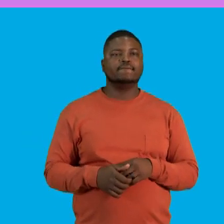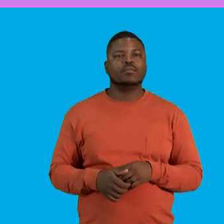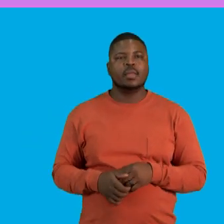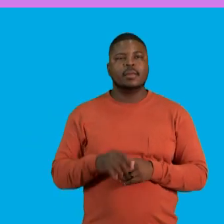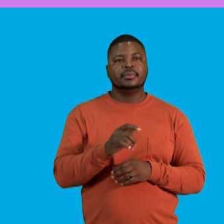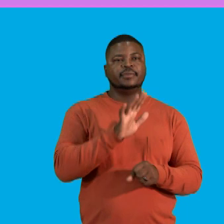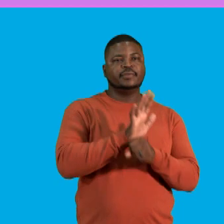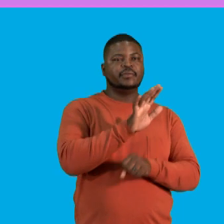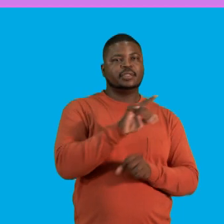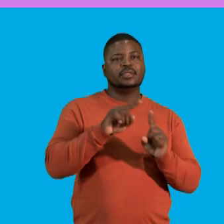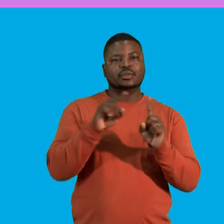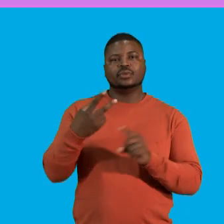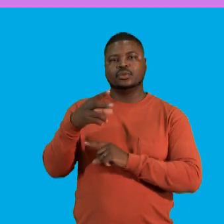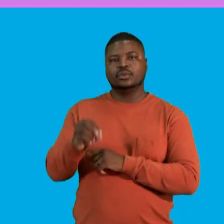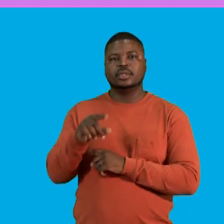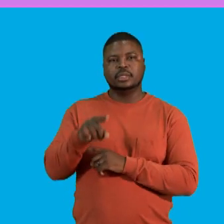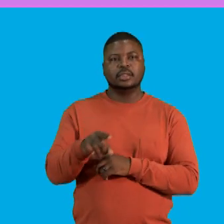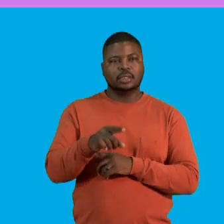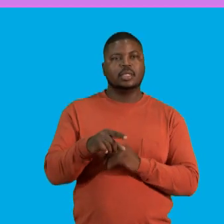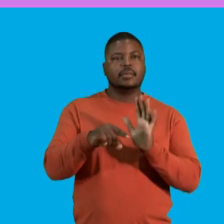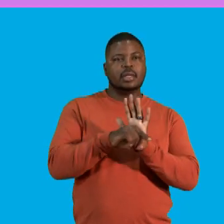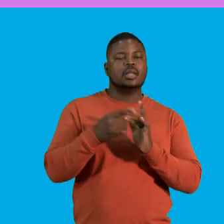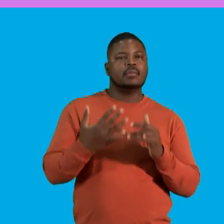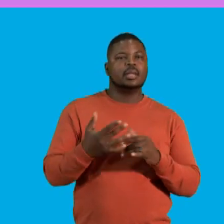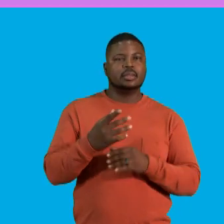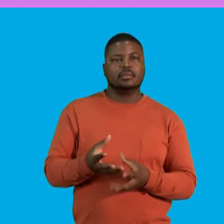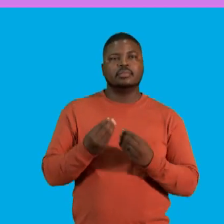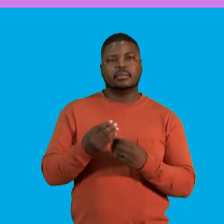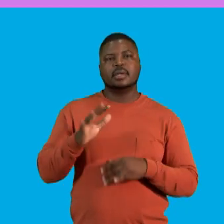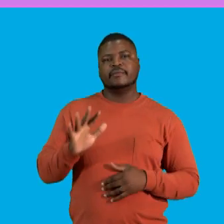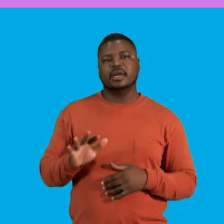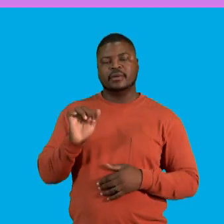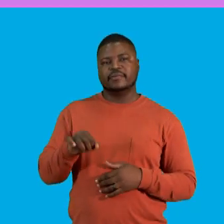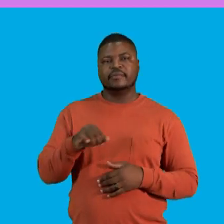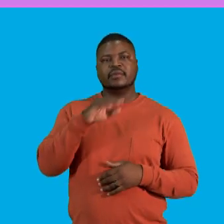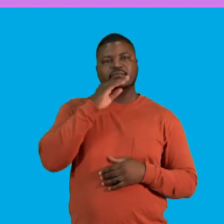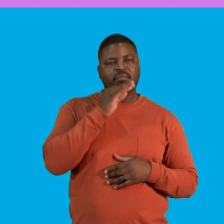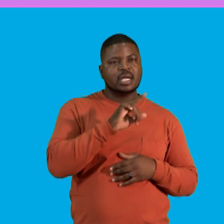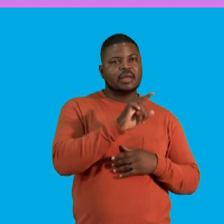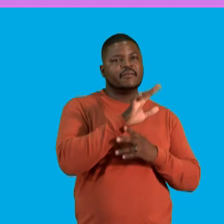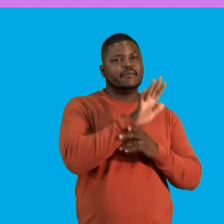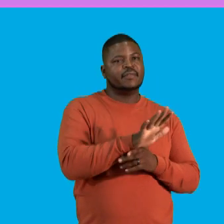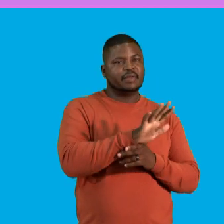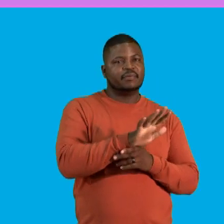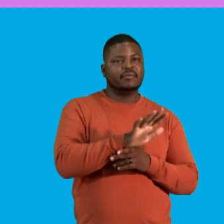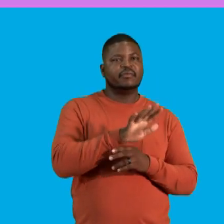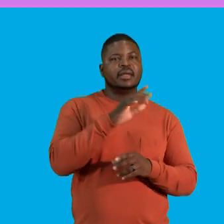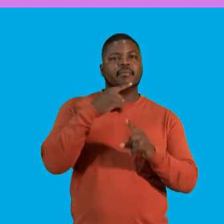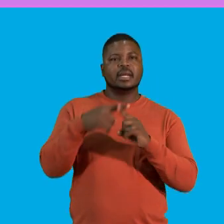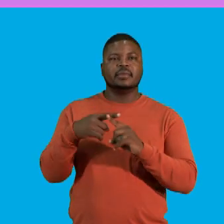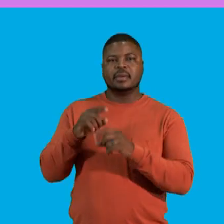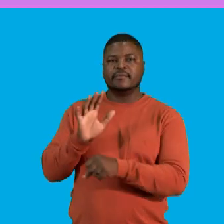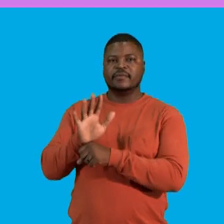20. It's from 15 to 20. 20 minus 15 gives us 5 again. Then it is 15